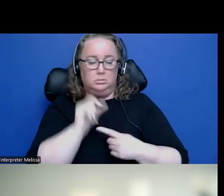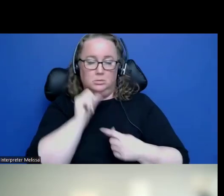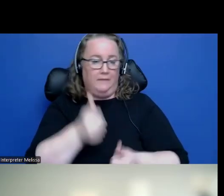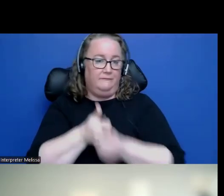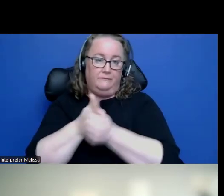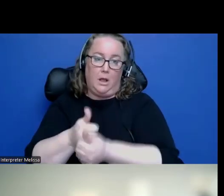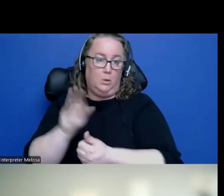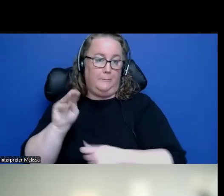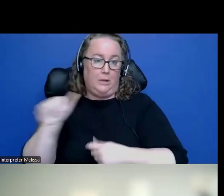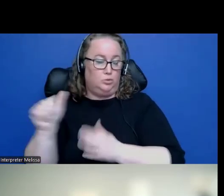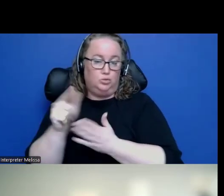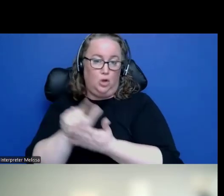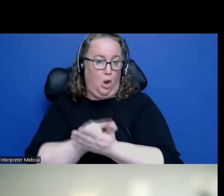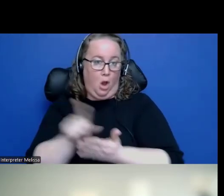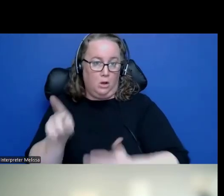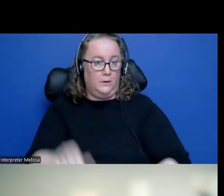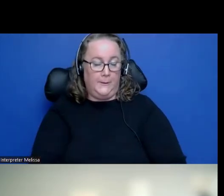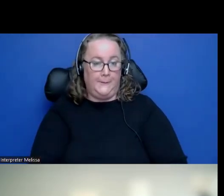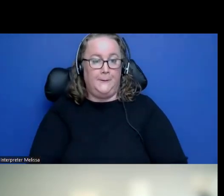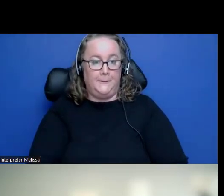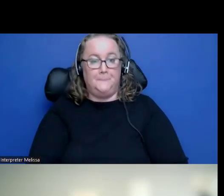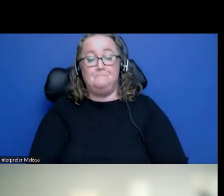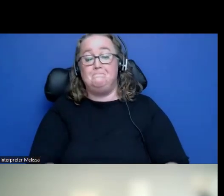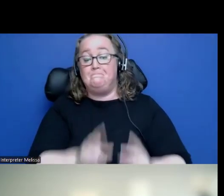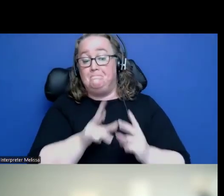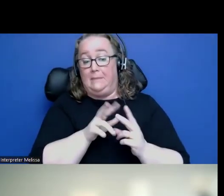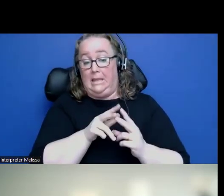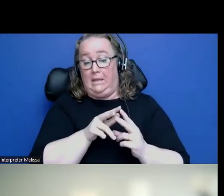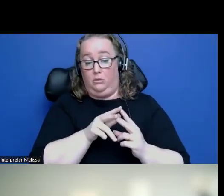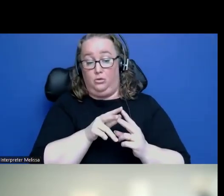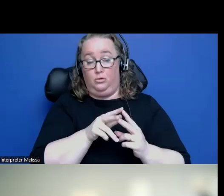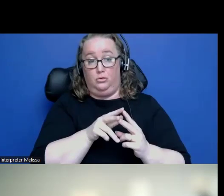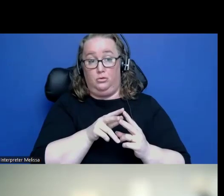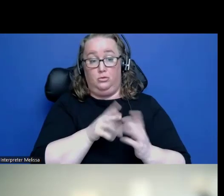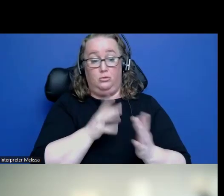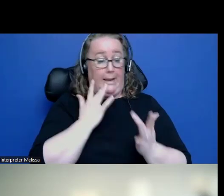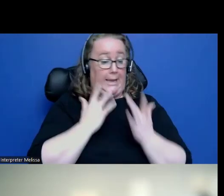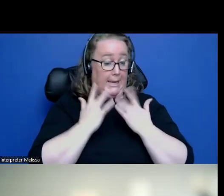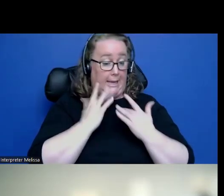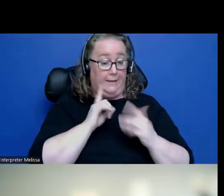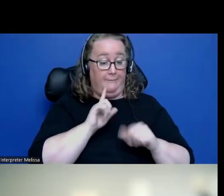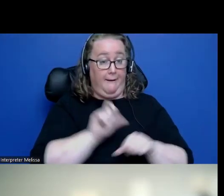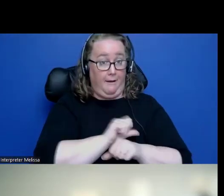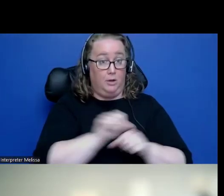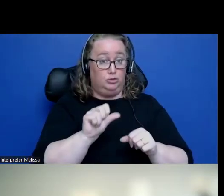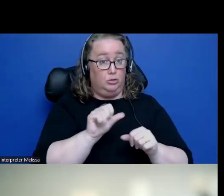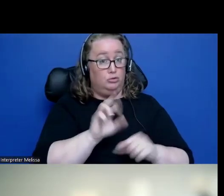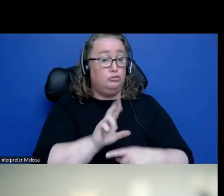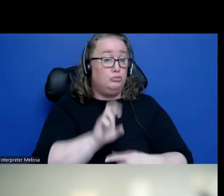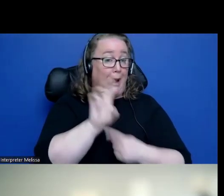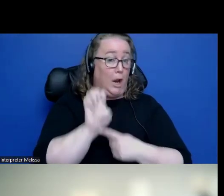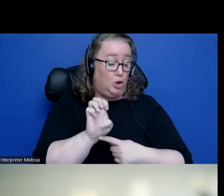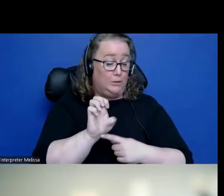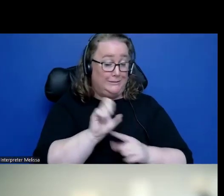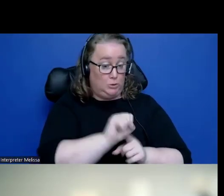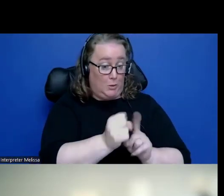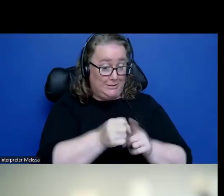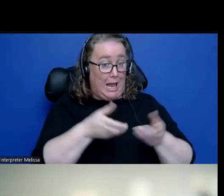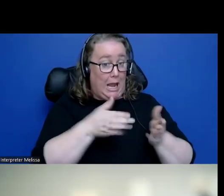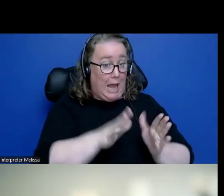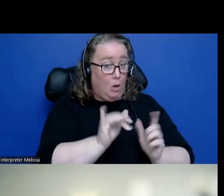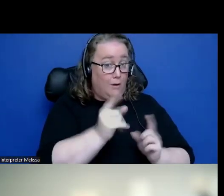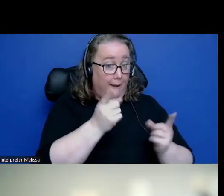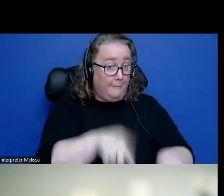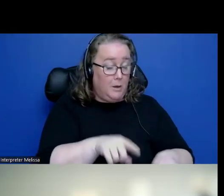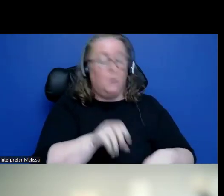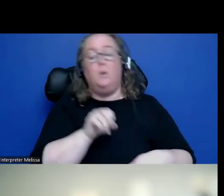law, whether because of the lack of the rare circumstances the law requires, or simply because